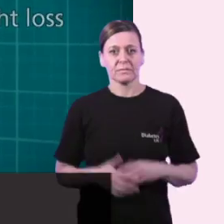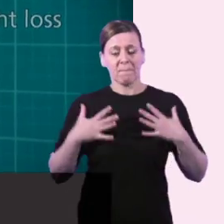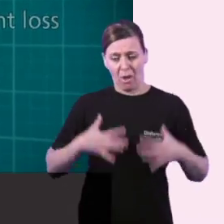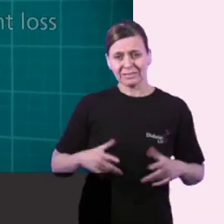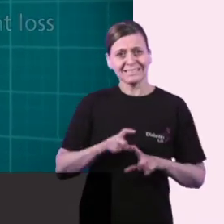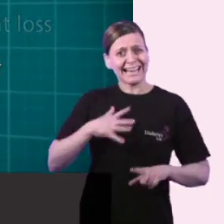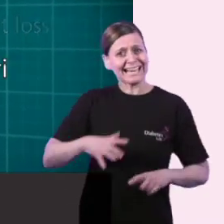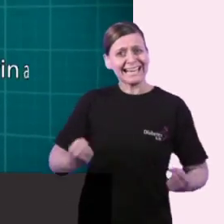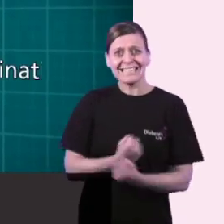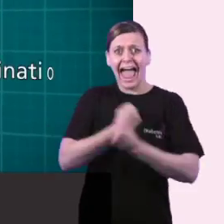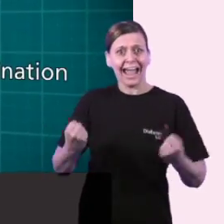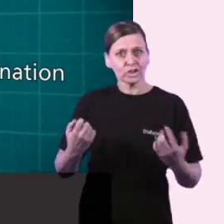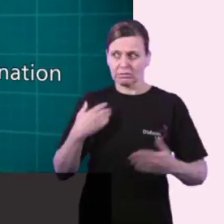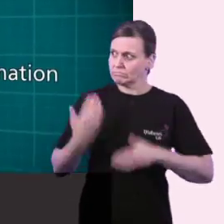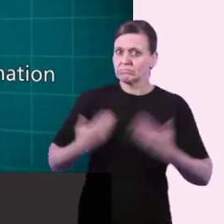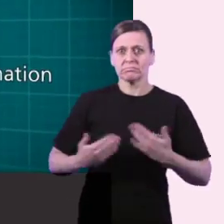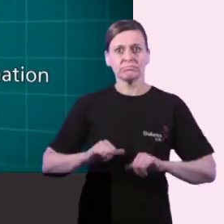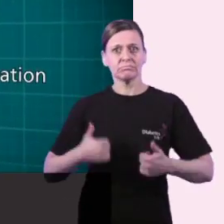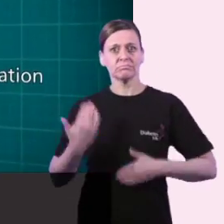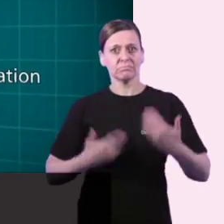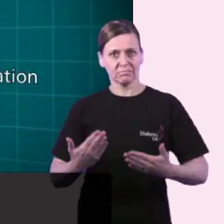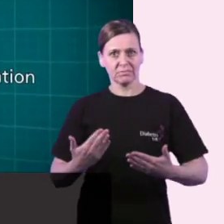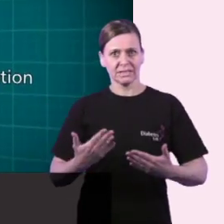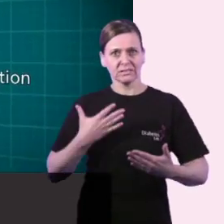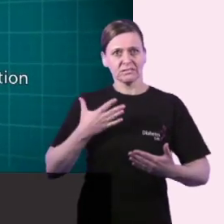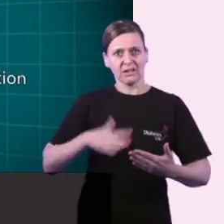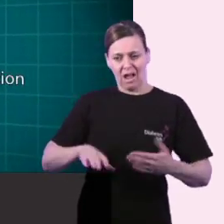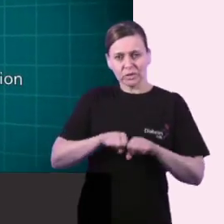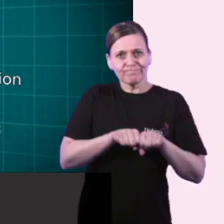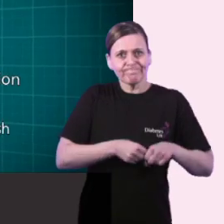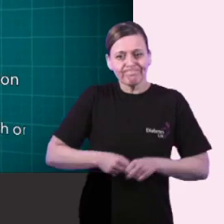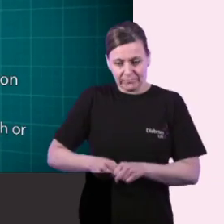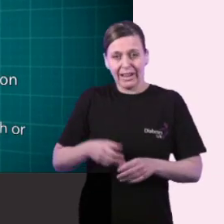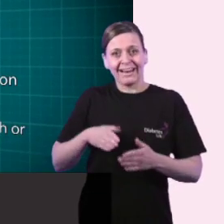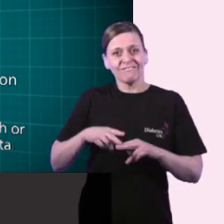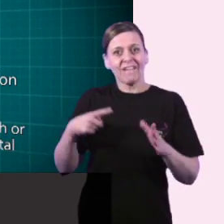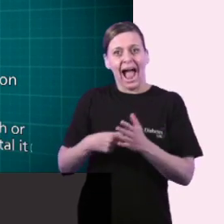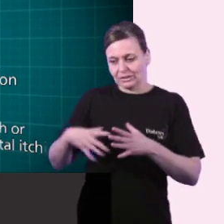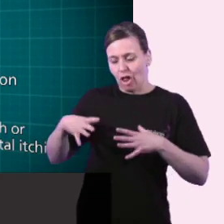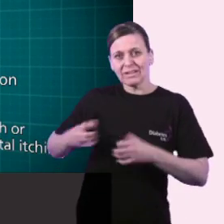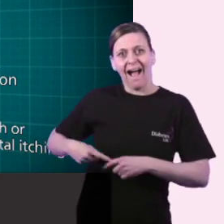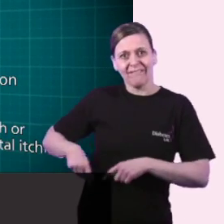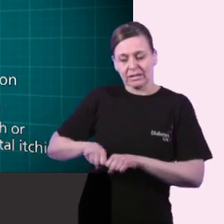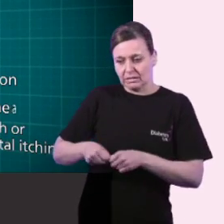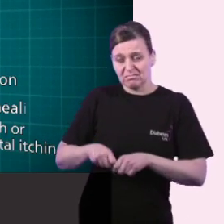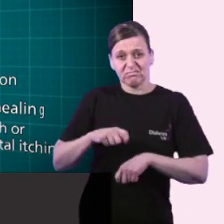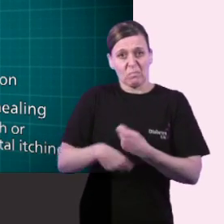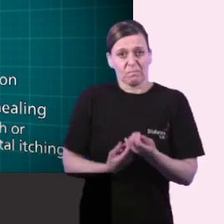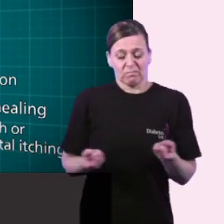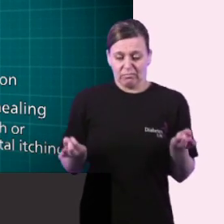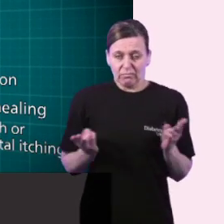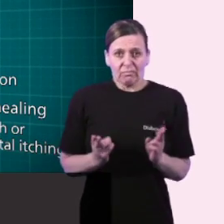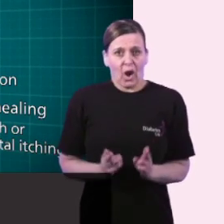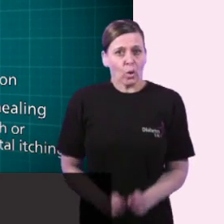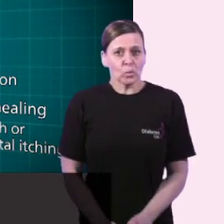diabetes are going to the toilet a lot, thirst, thrush or genital itching, slow healing of wounds,